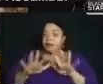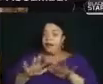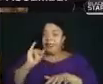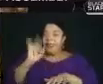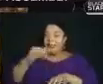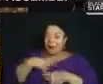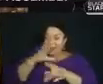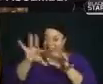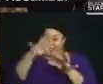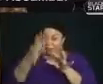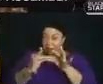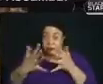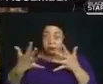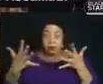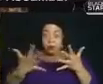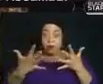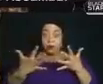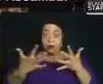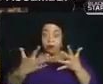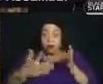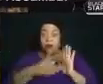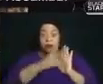care for all people.